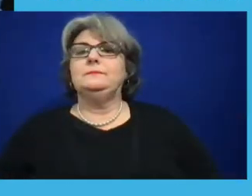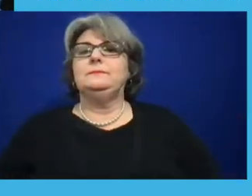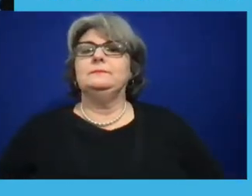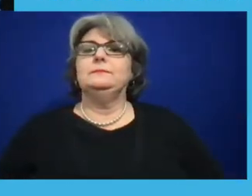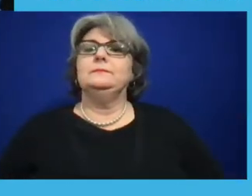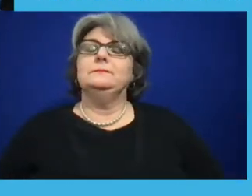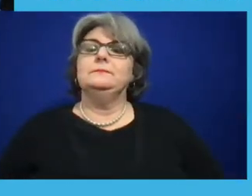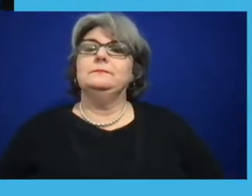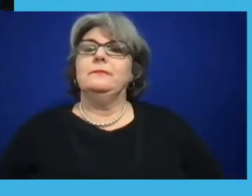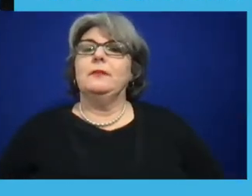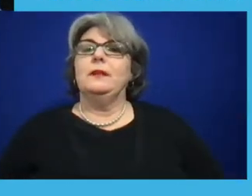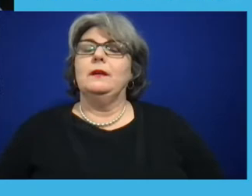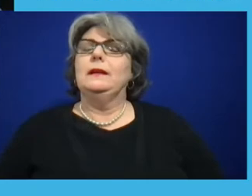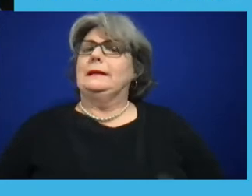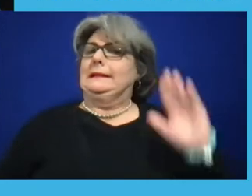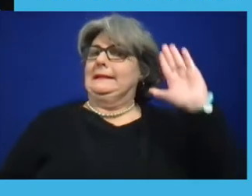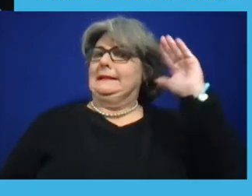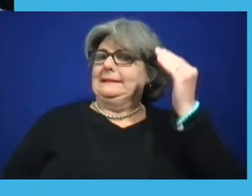suspect.